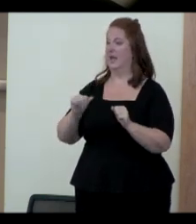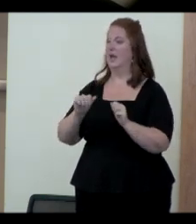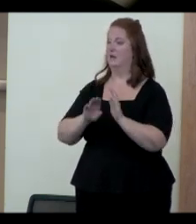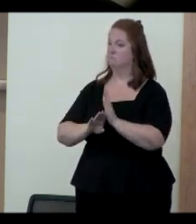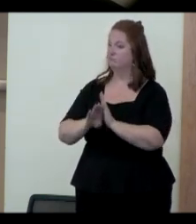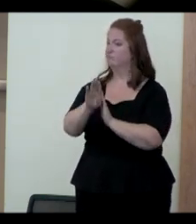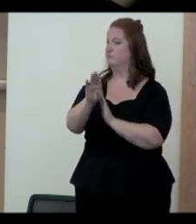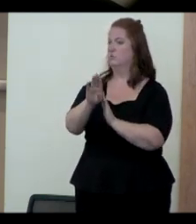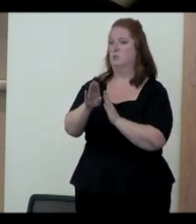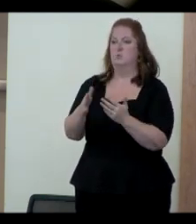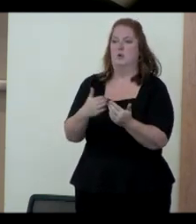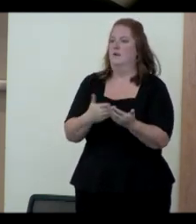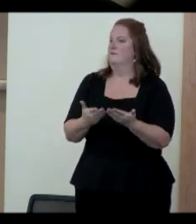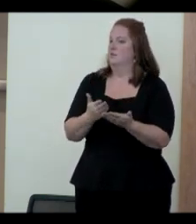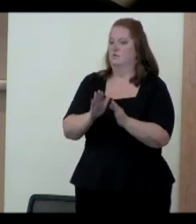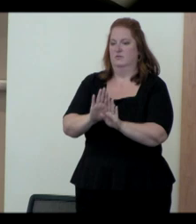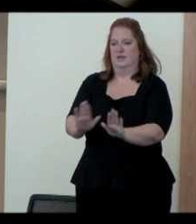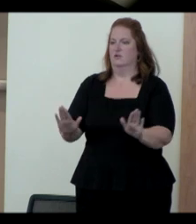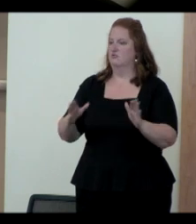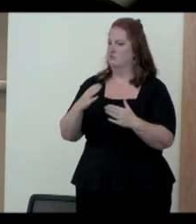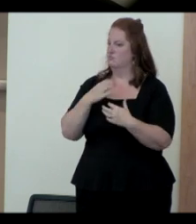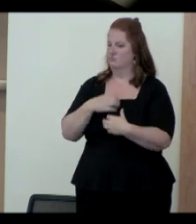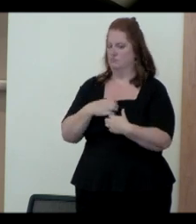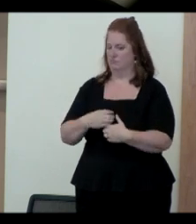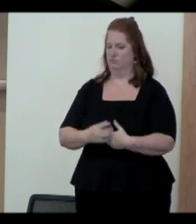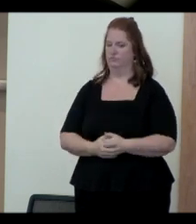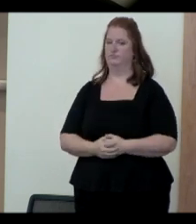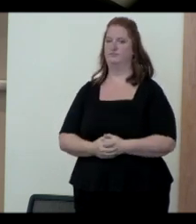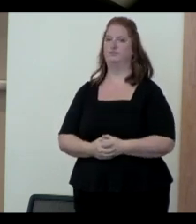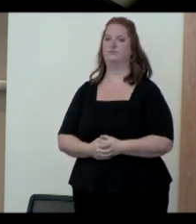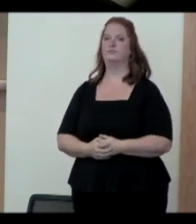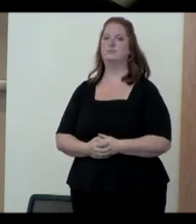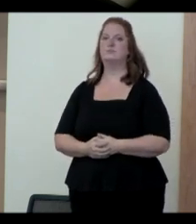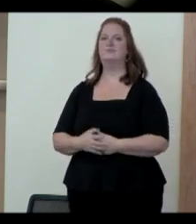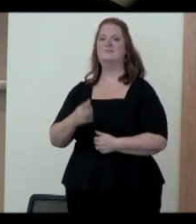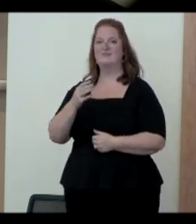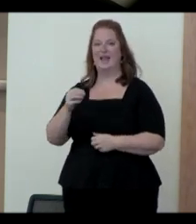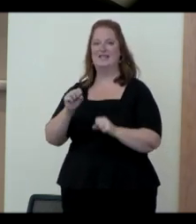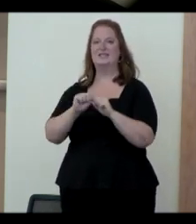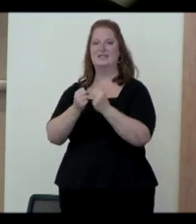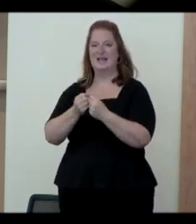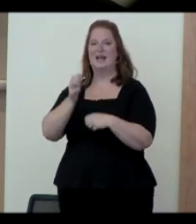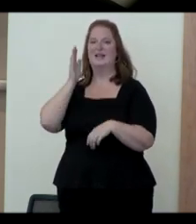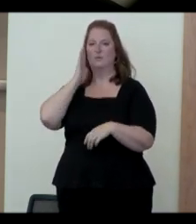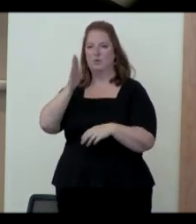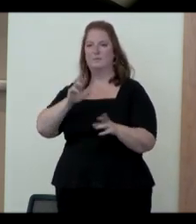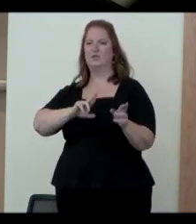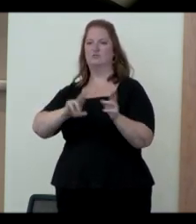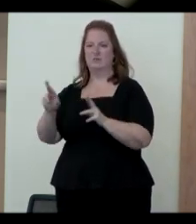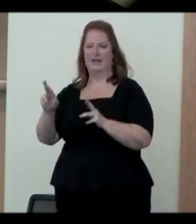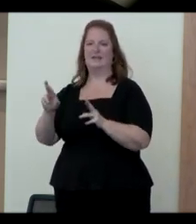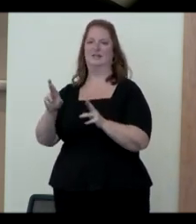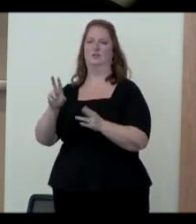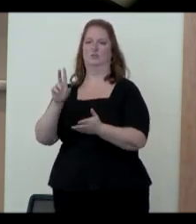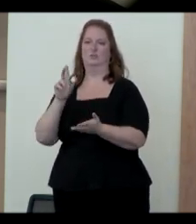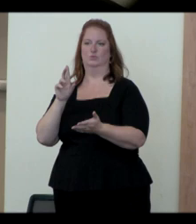whatever ways they want, and that society is going to be better prepared to help them do just